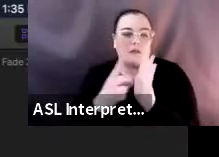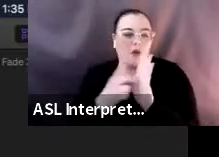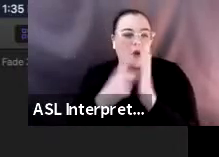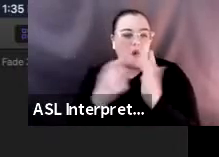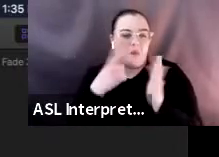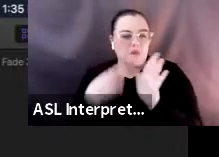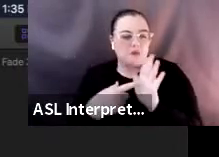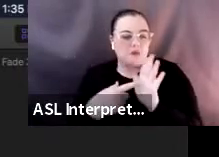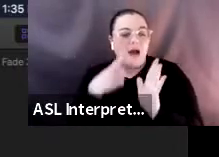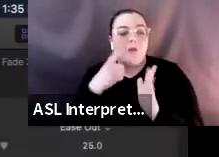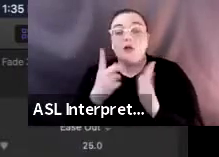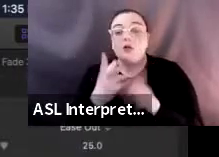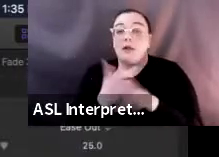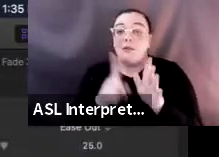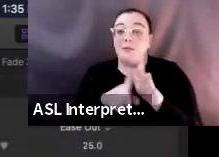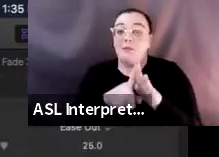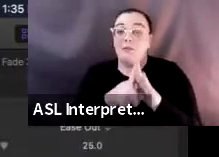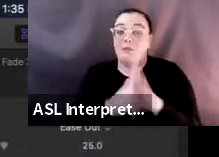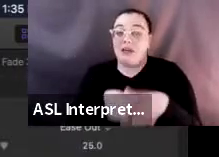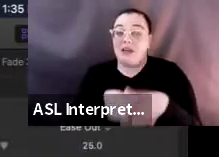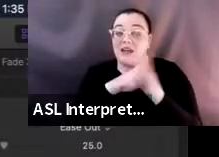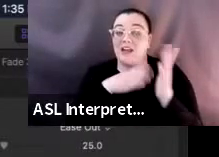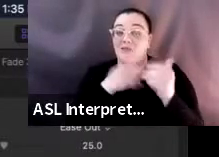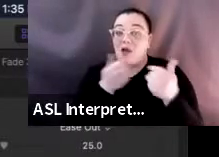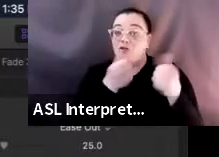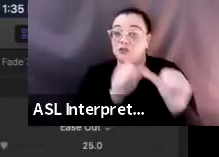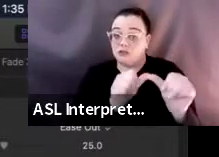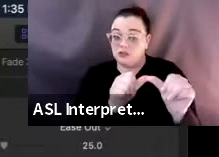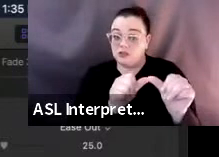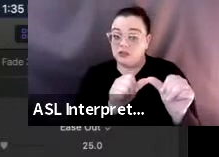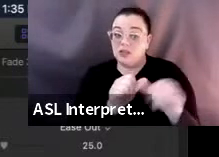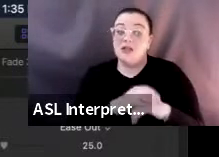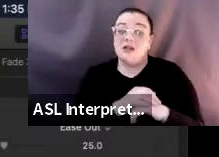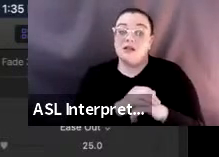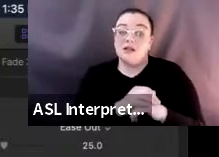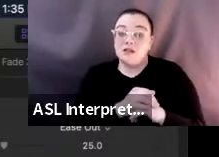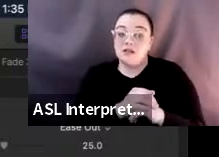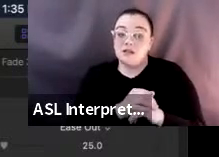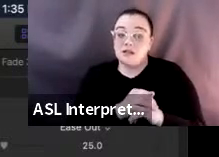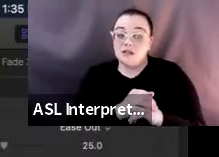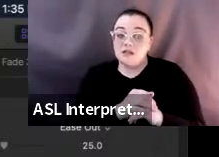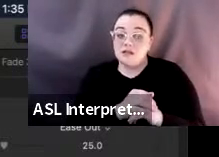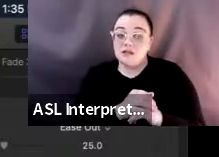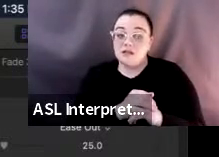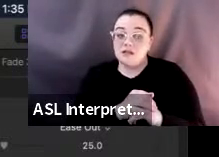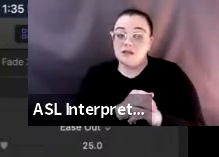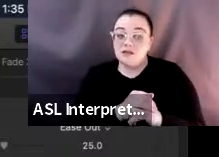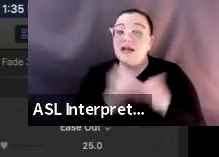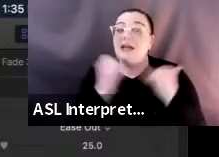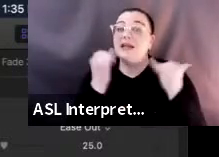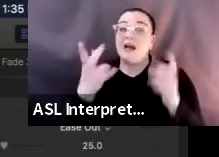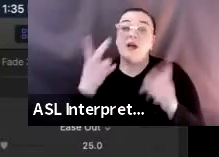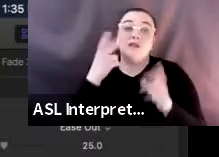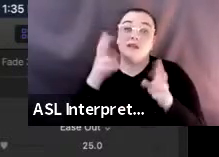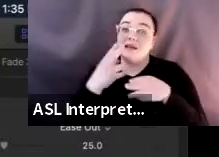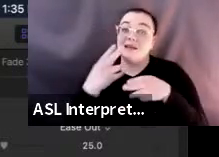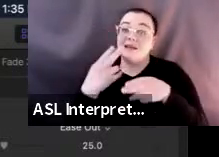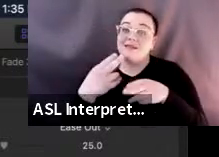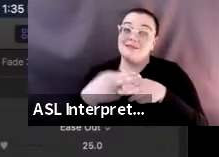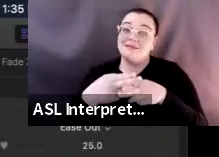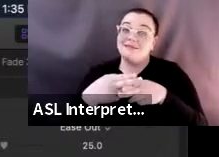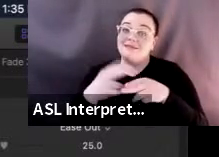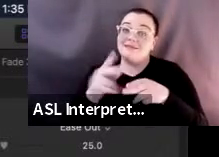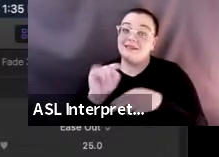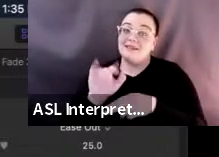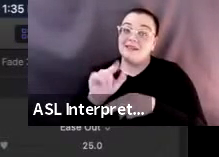at the beginning of my audition. So now when I play it back, you're going to see that title appears. But